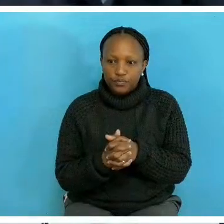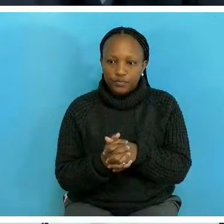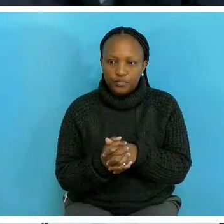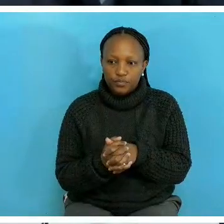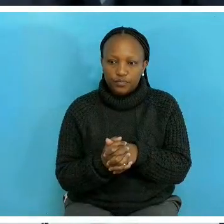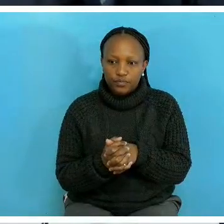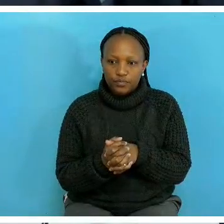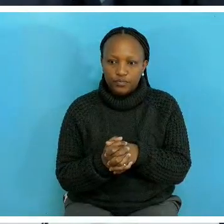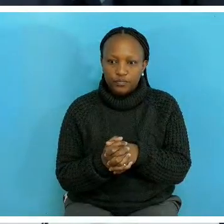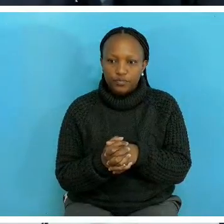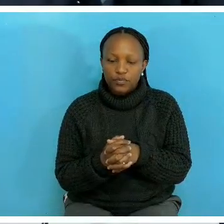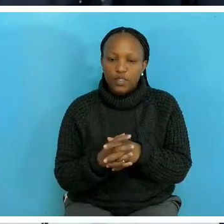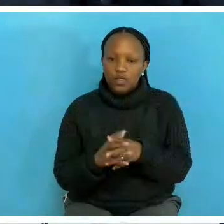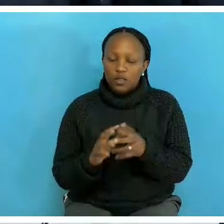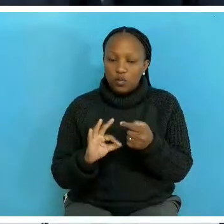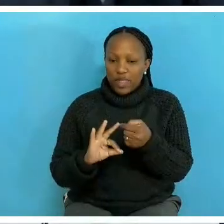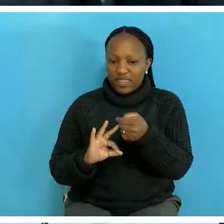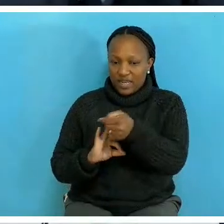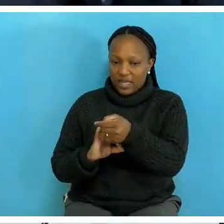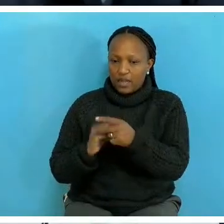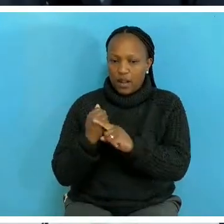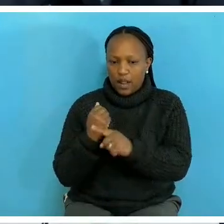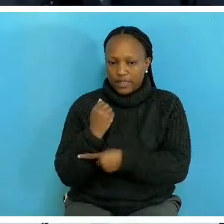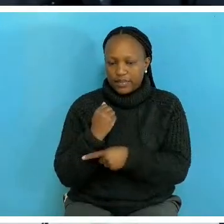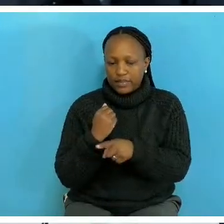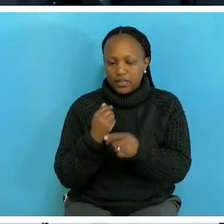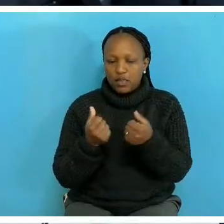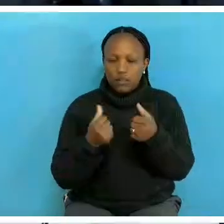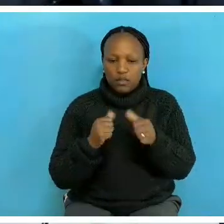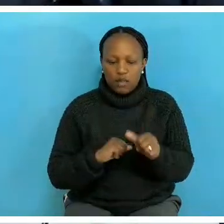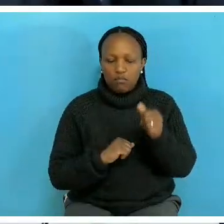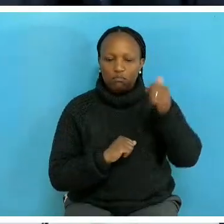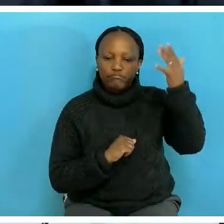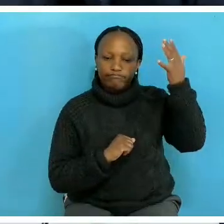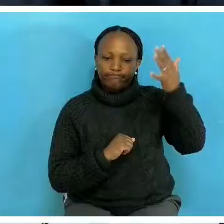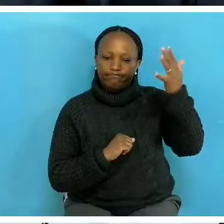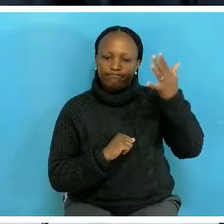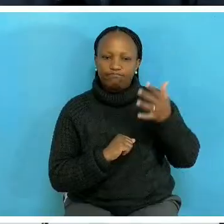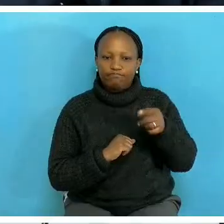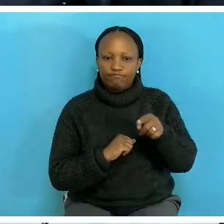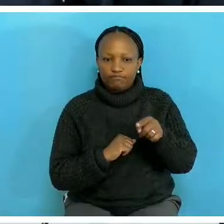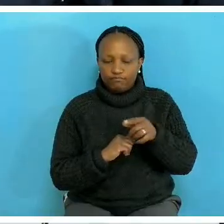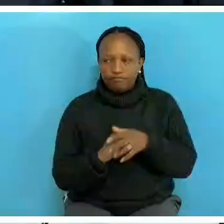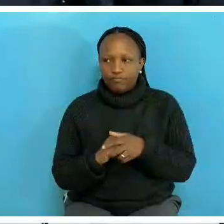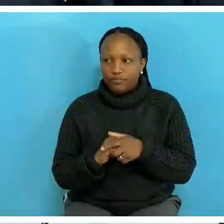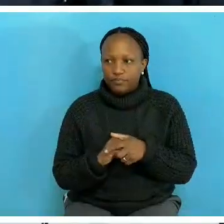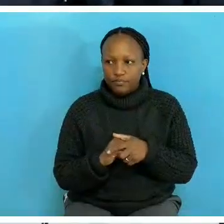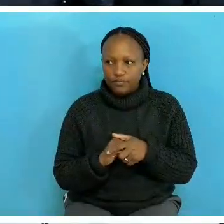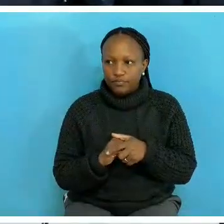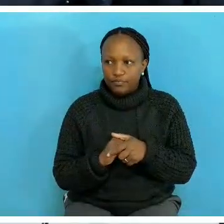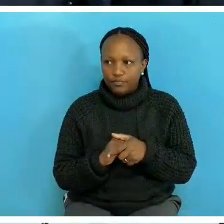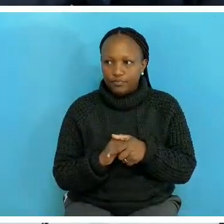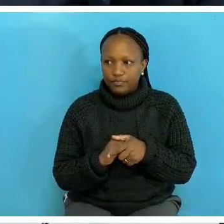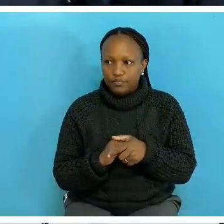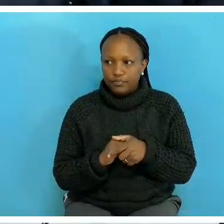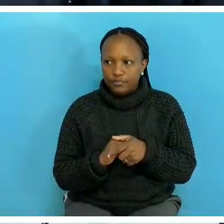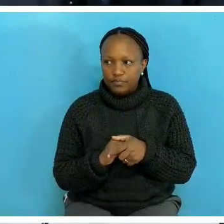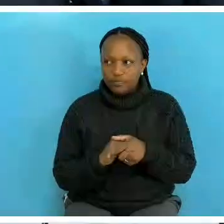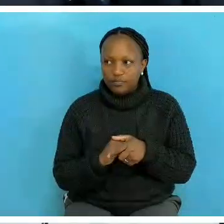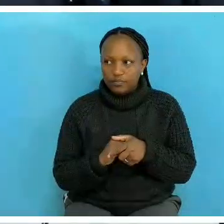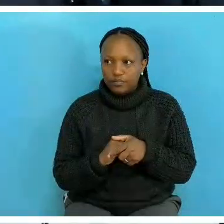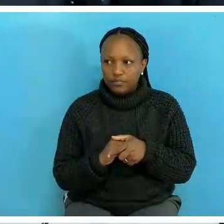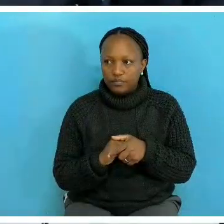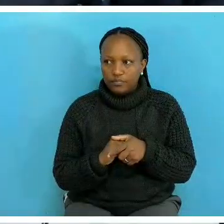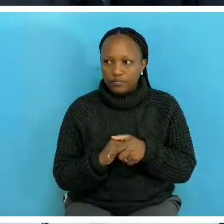have the last three persons, and then we're going to do the presentation. And what I'm going to... I want to